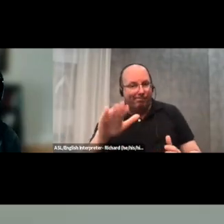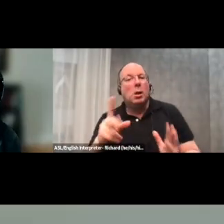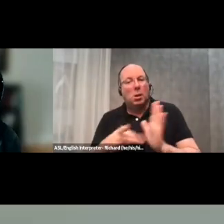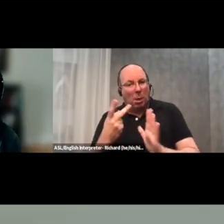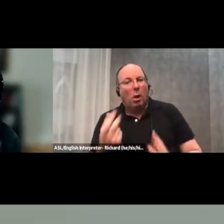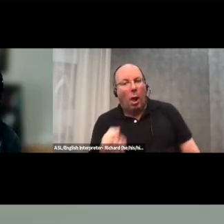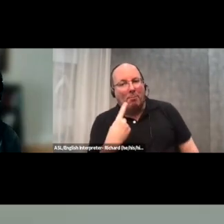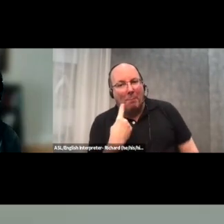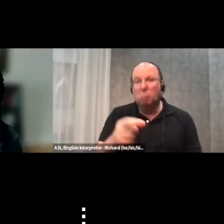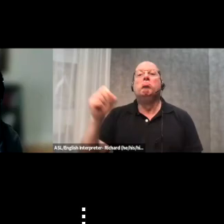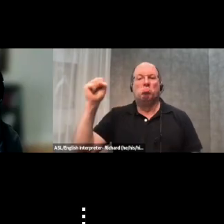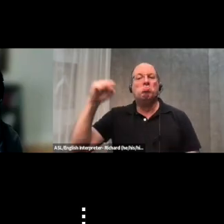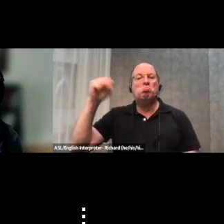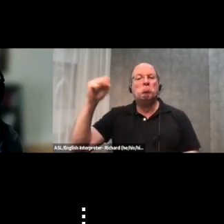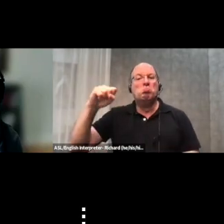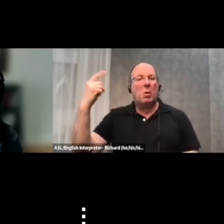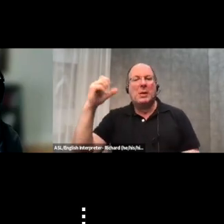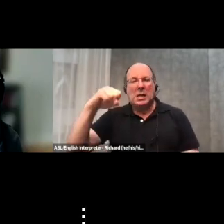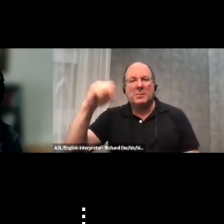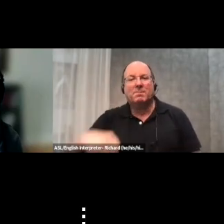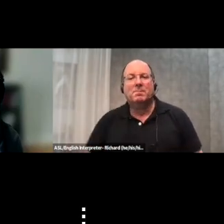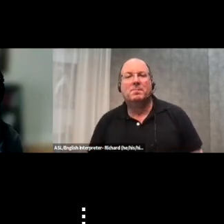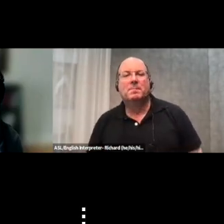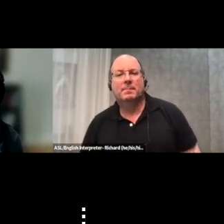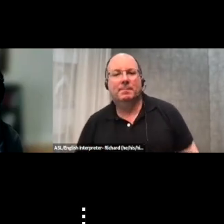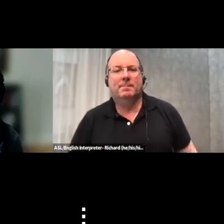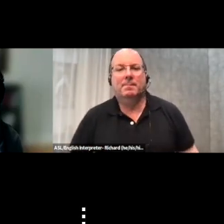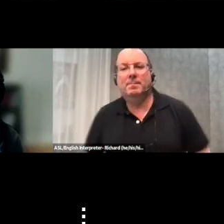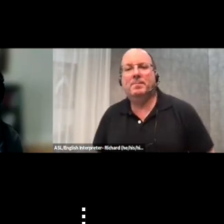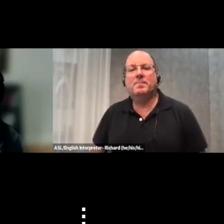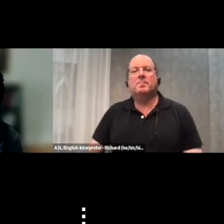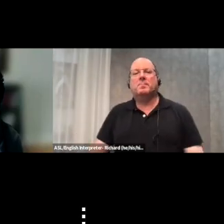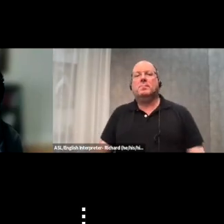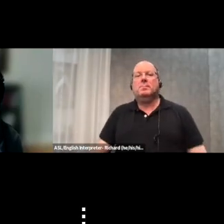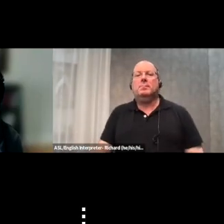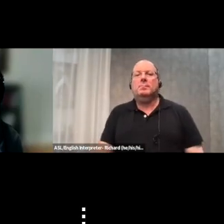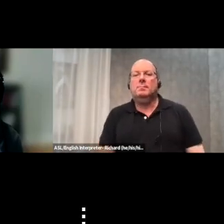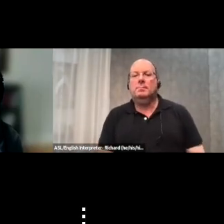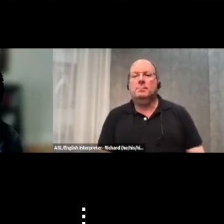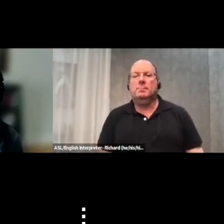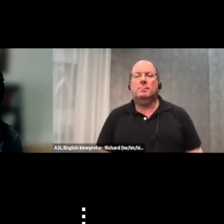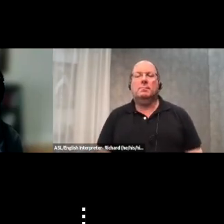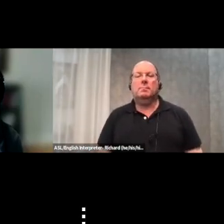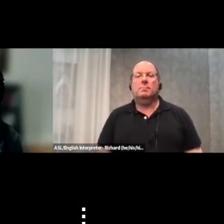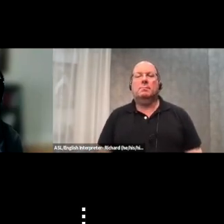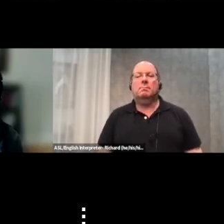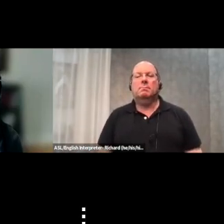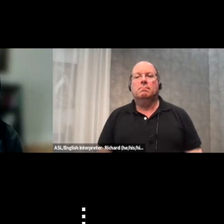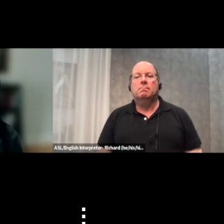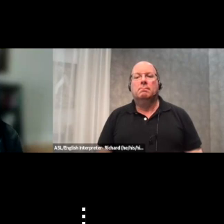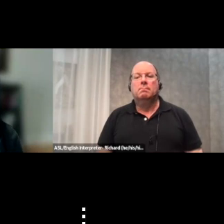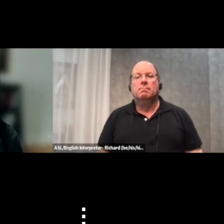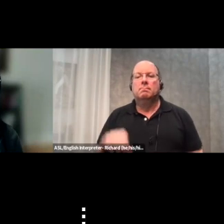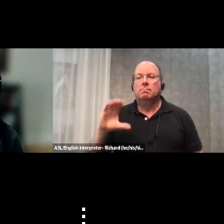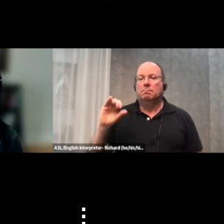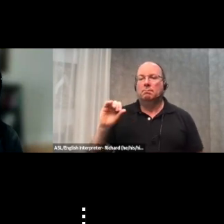double dose. Awesome. Okay. So consent,